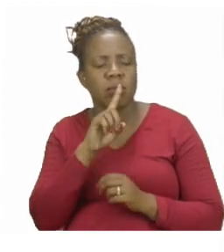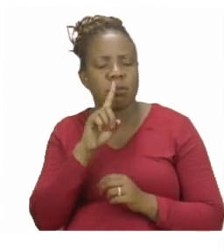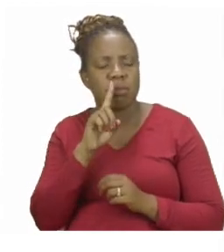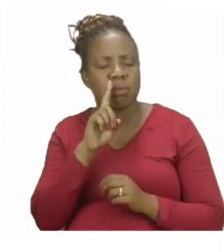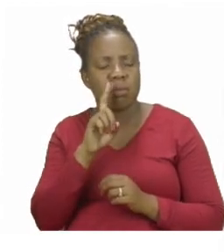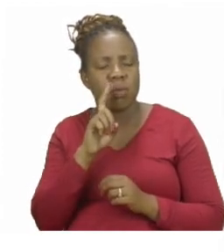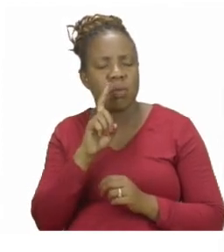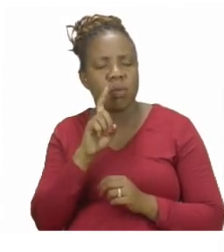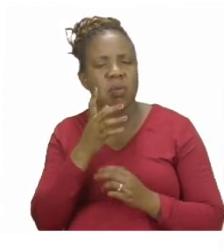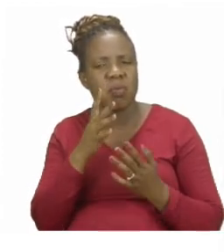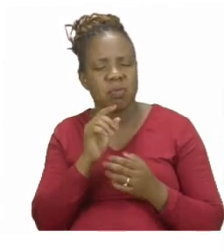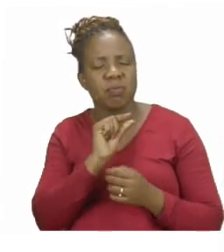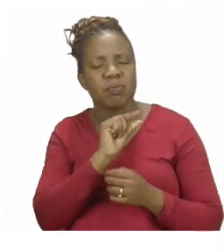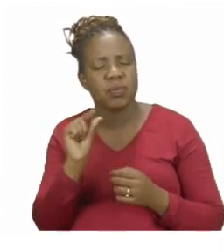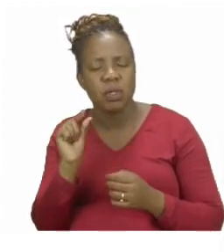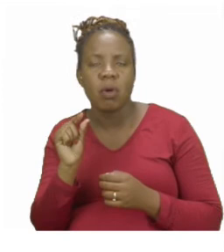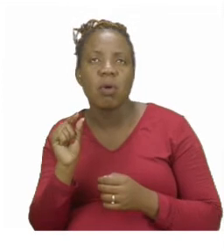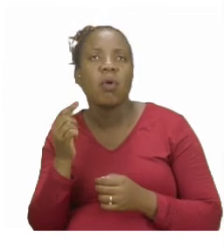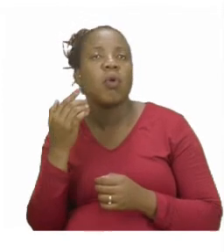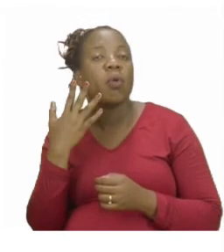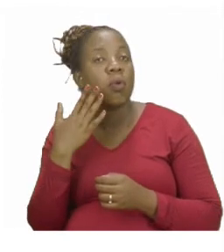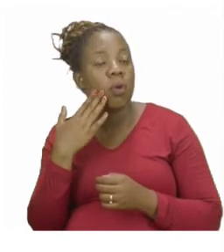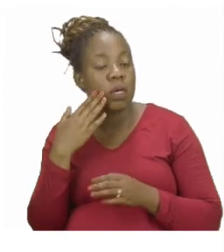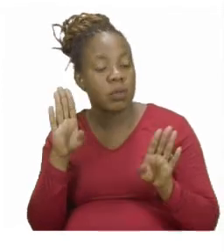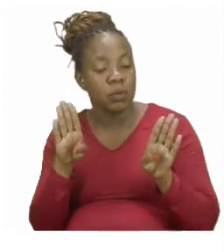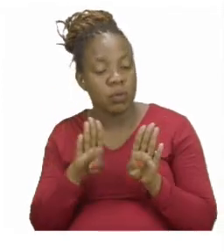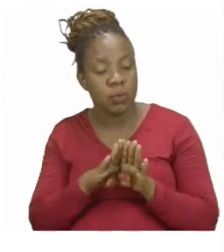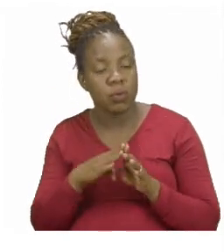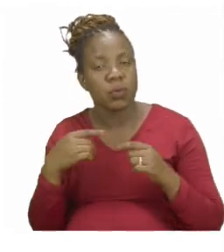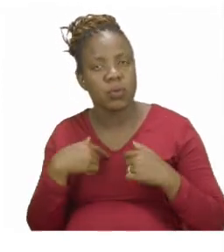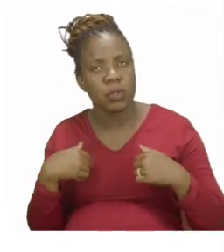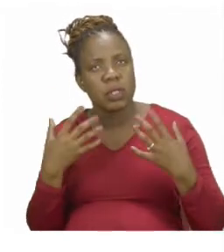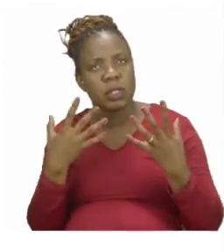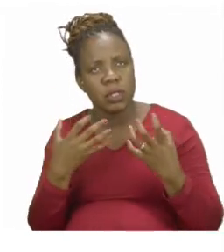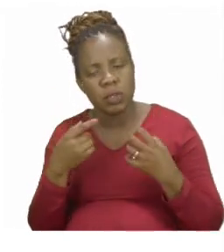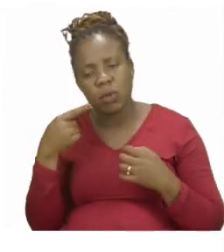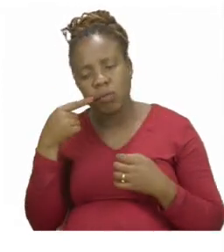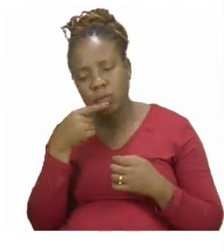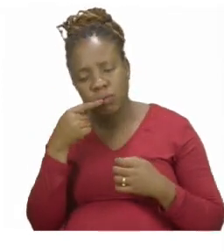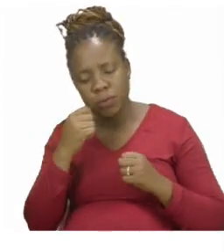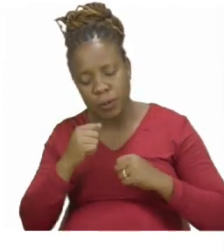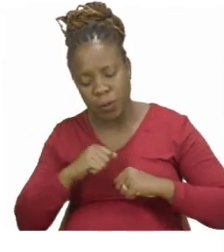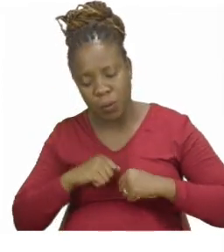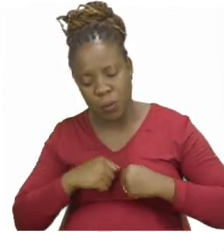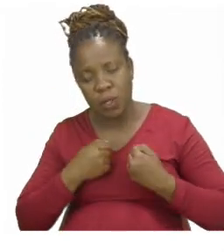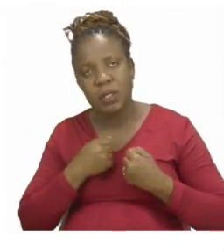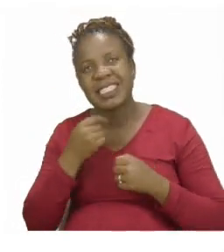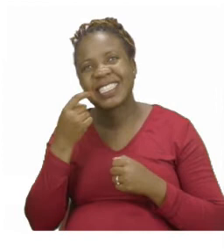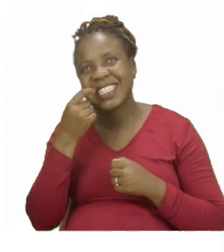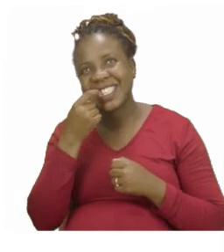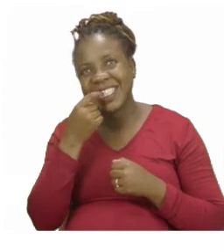to brush our teeth? Remember your question mark at the end of the